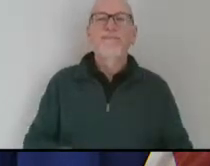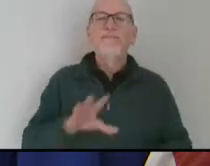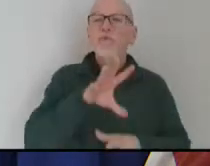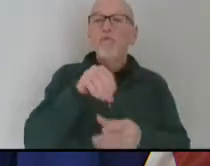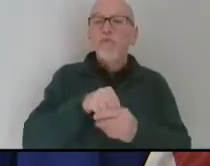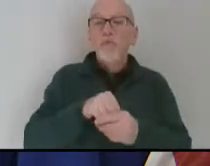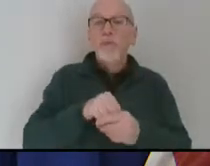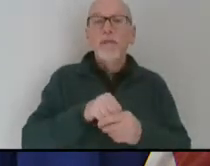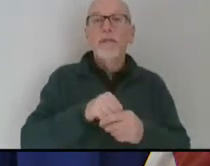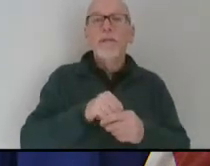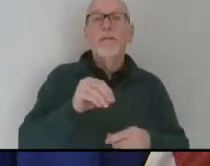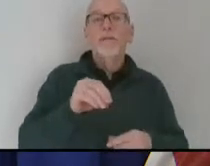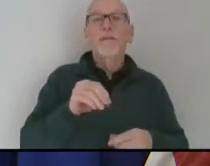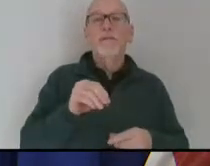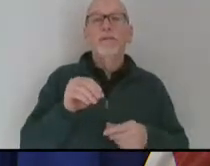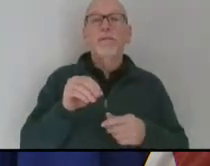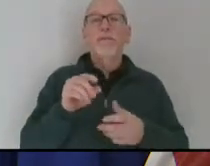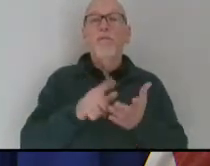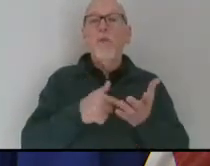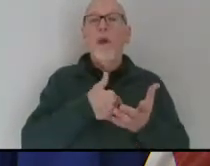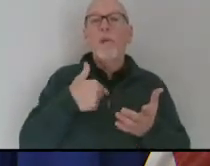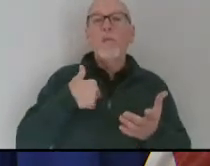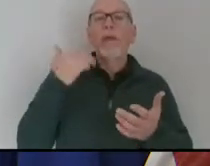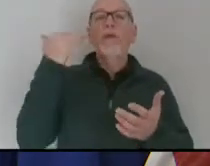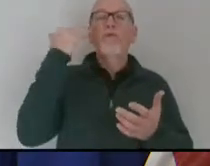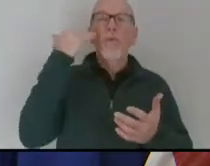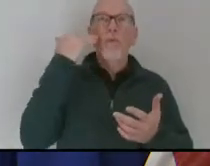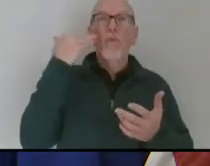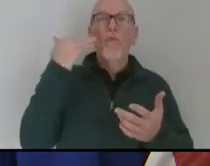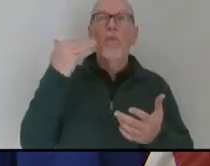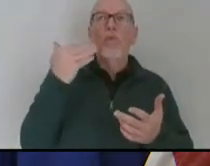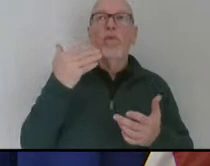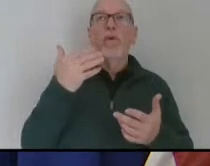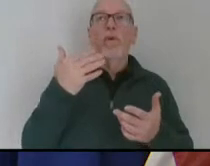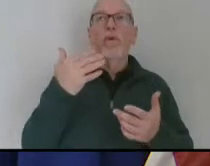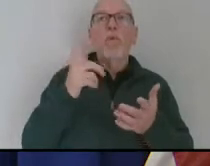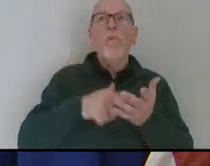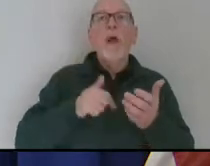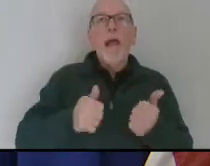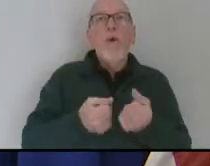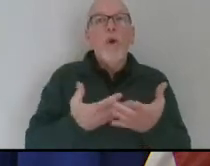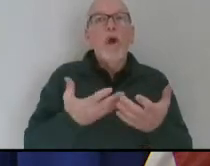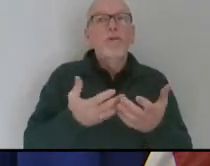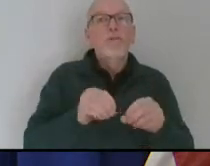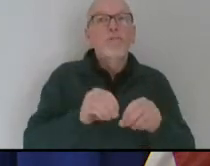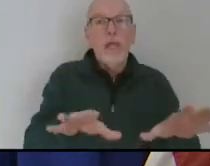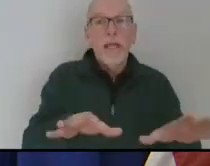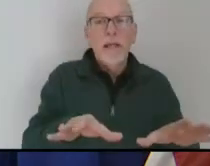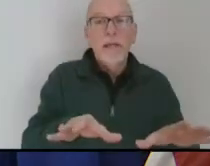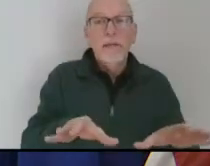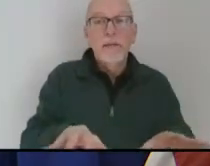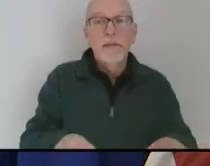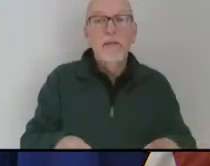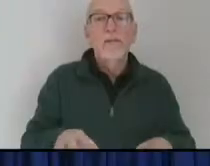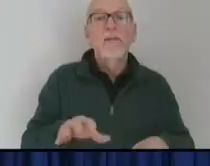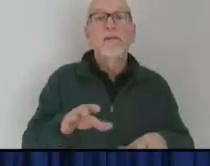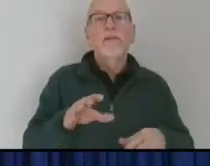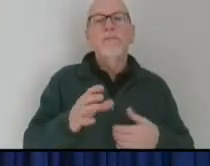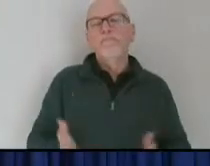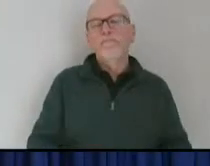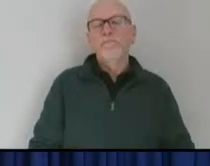including what we know are events that spread. And so, more of it, not less of